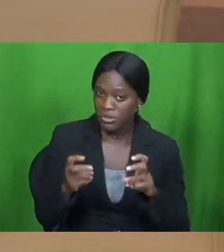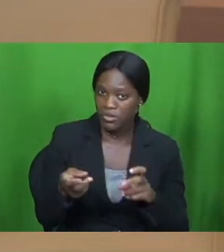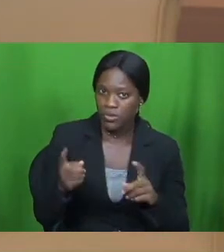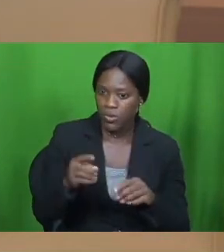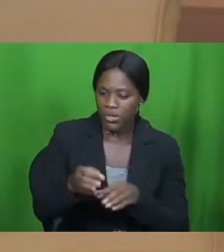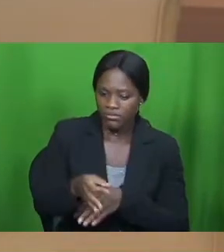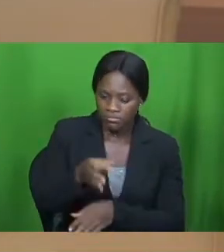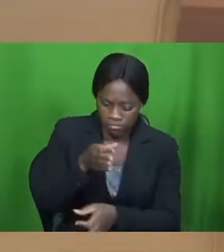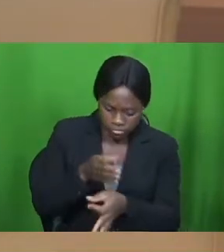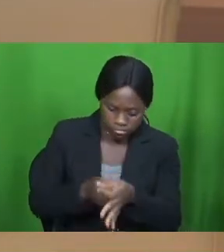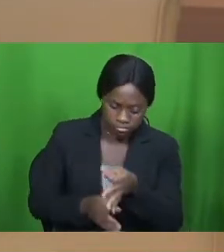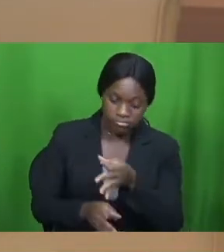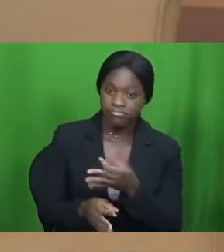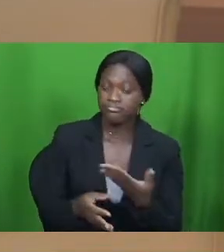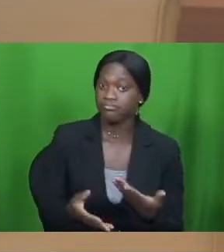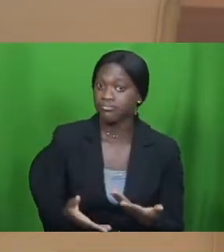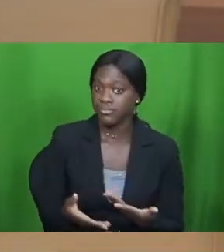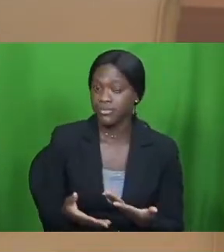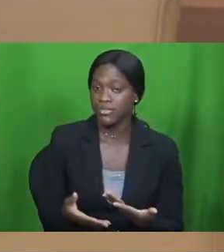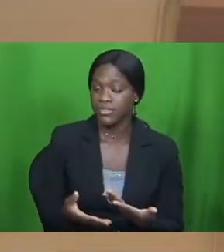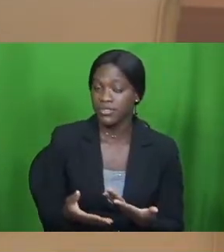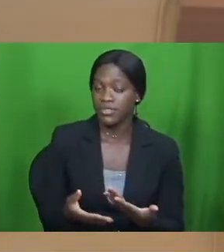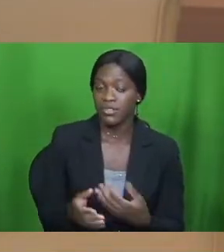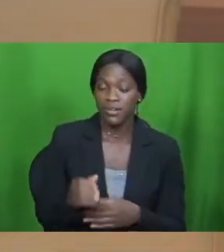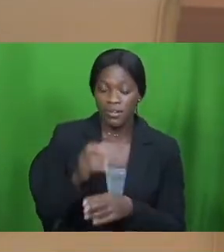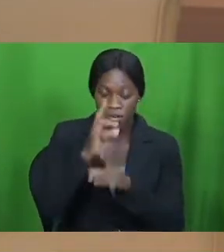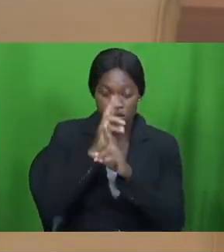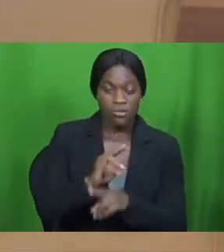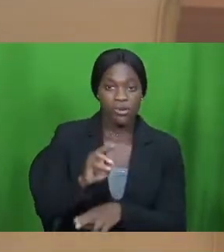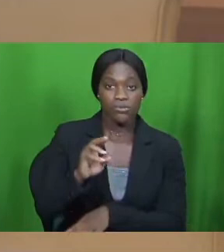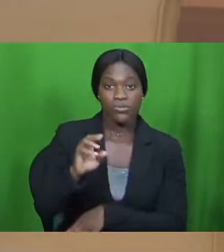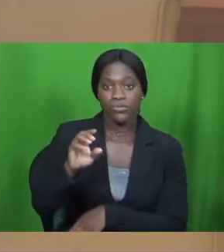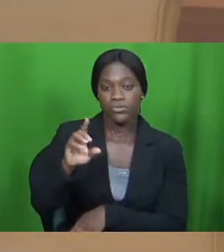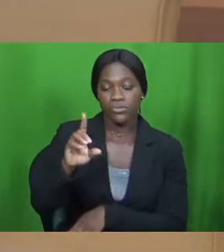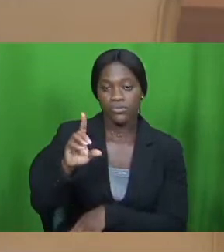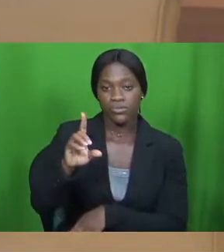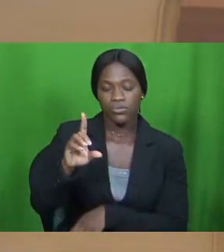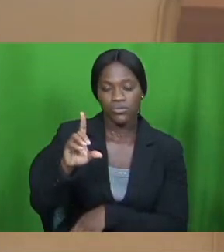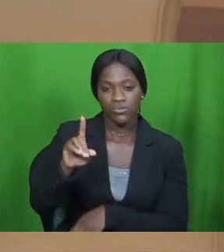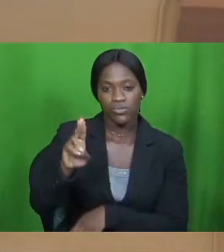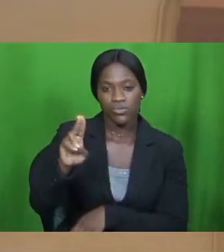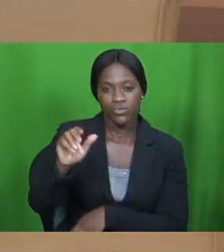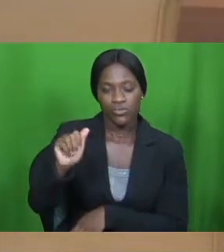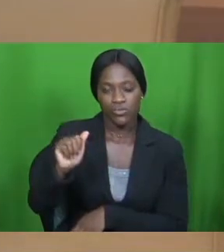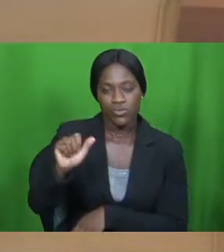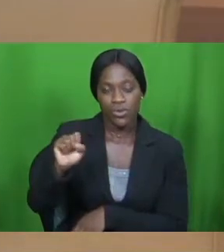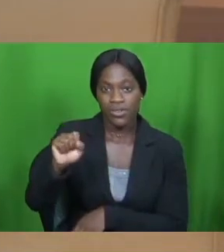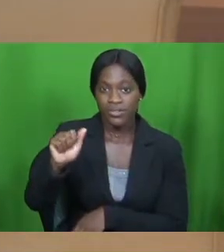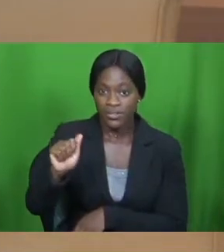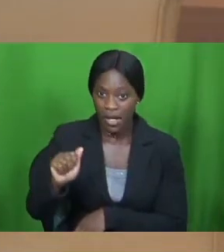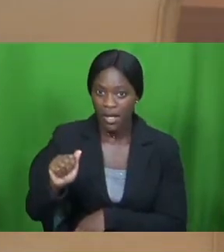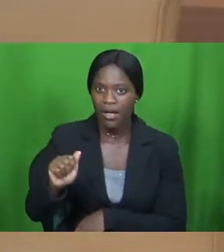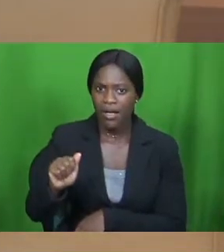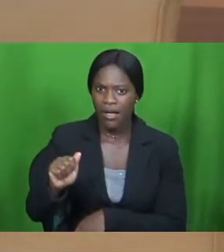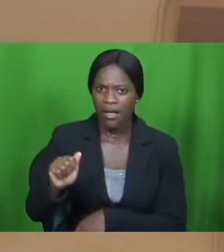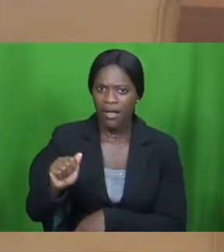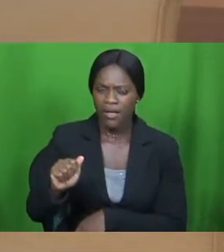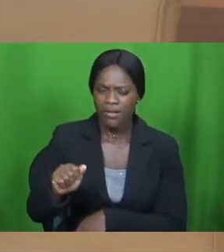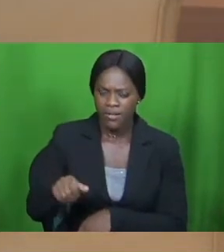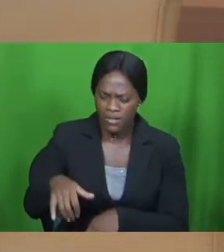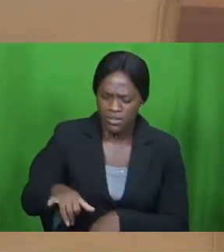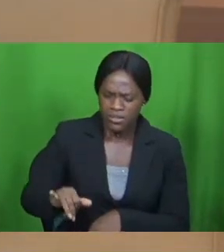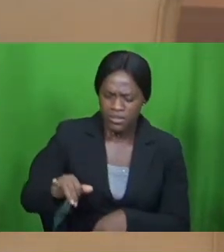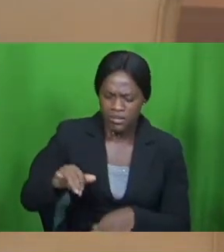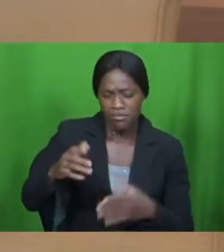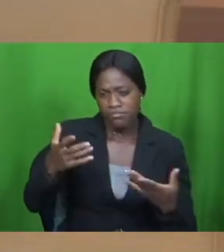Honorable Jirasan as the MP for South Tong, the president at the time still identified him and made